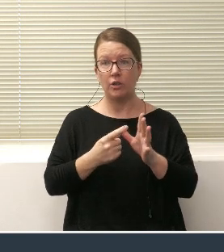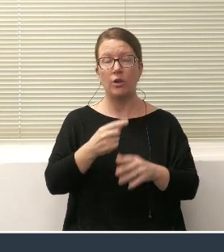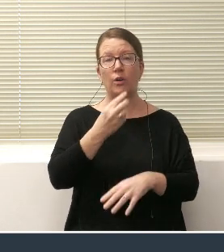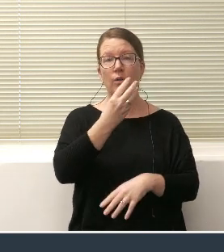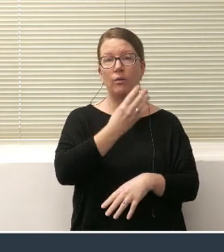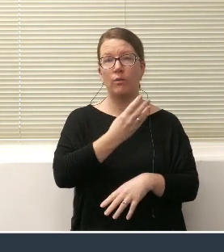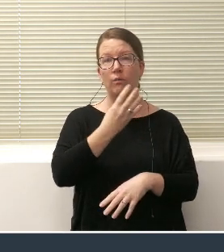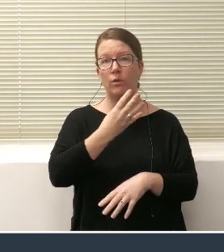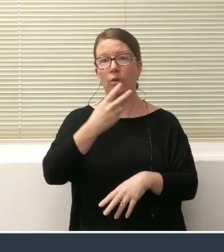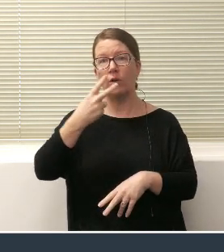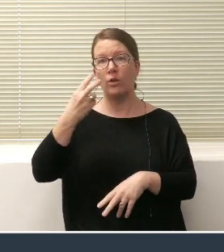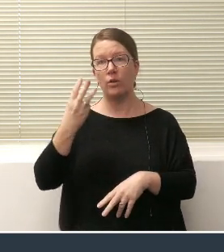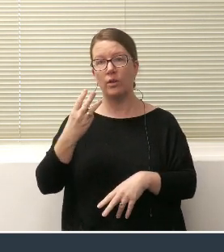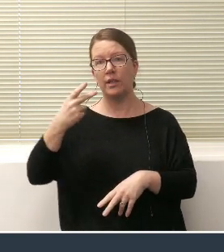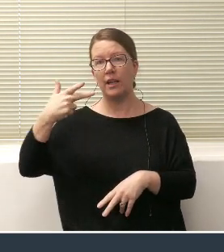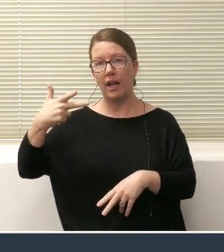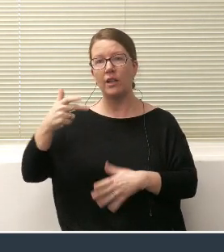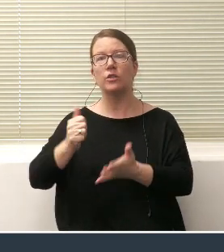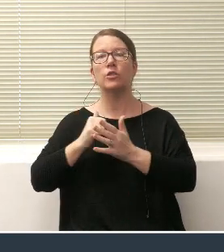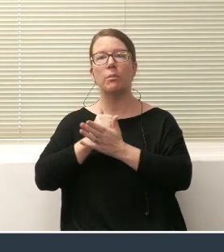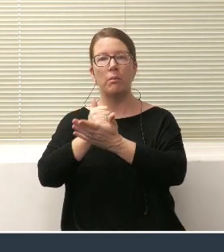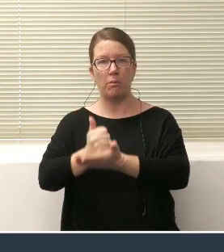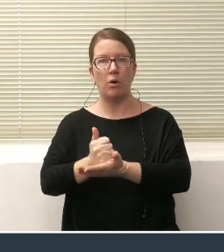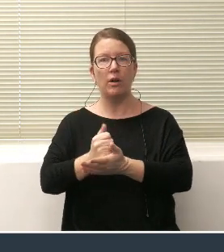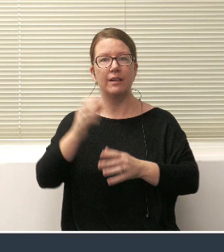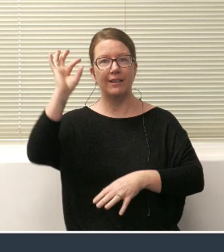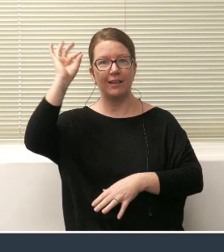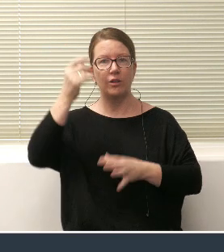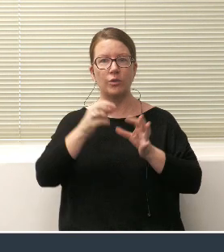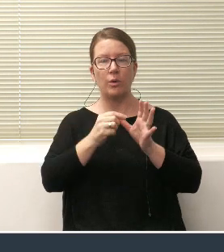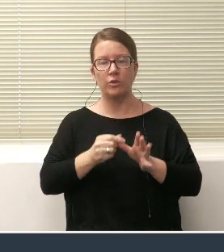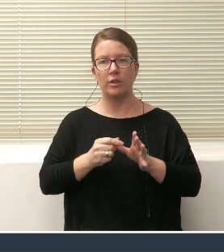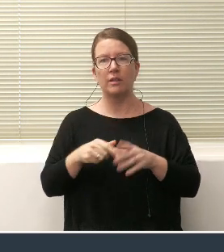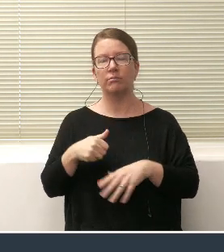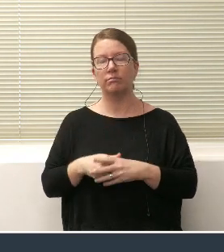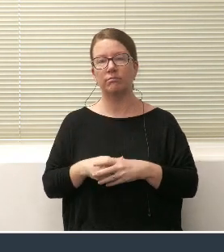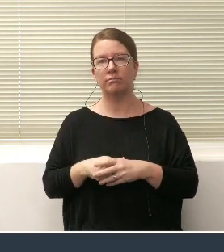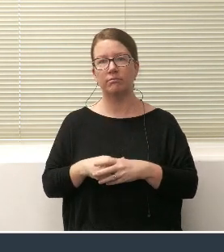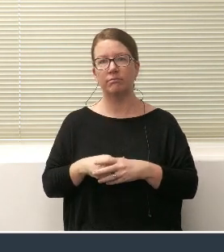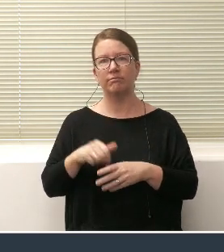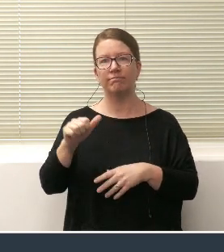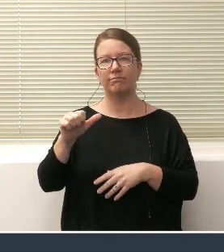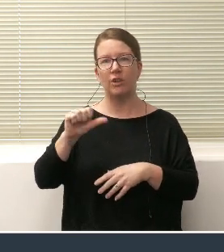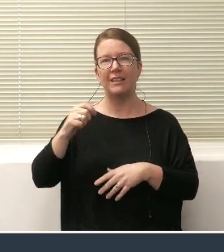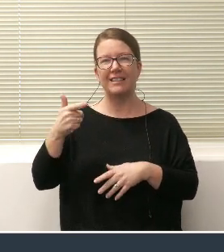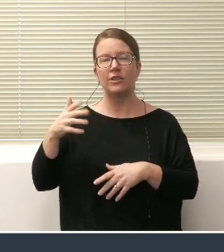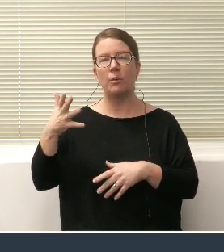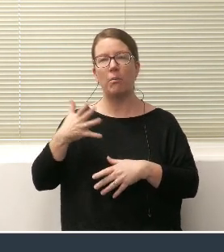438 supported Council's preferred option and 96 supported the status quo. So that equates